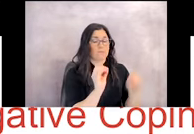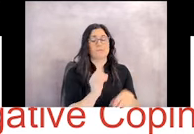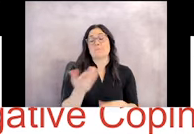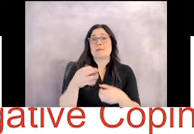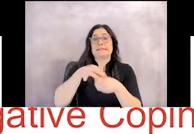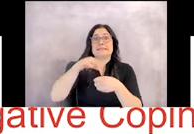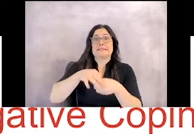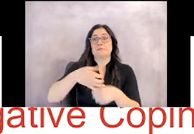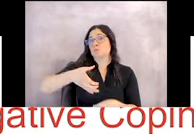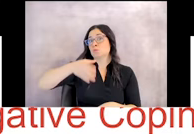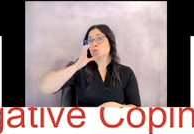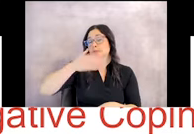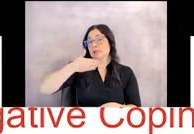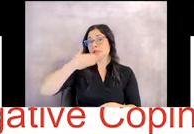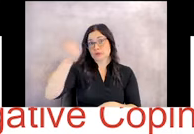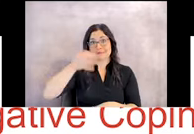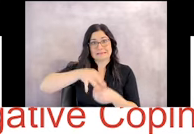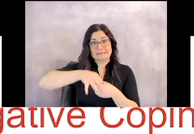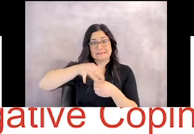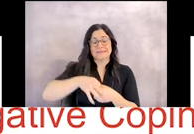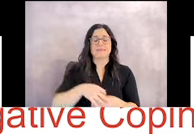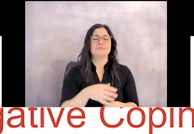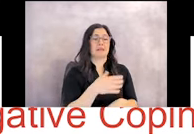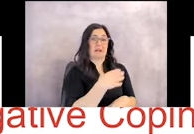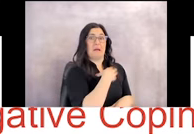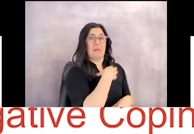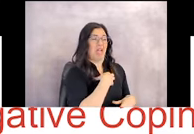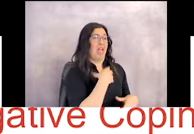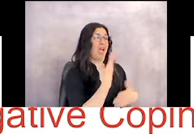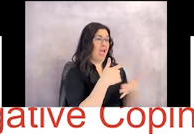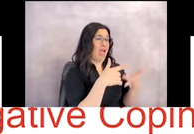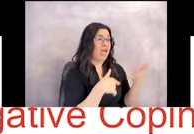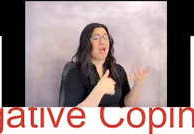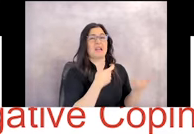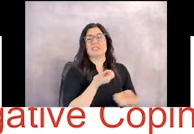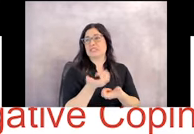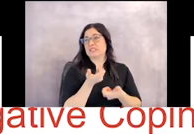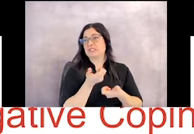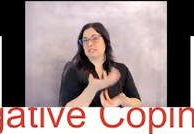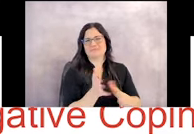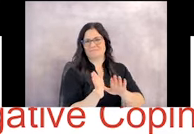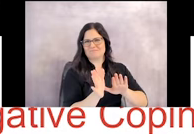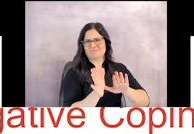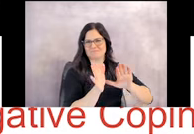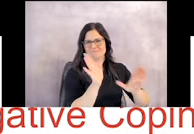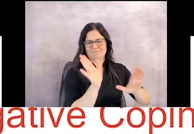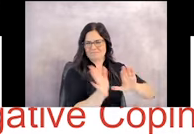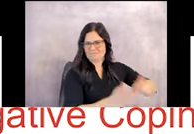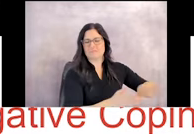tea instead. Right? Instead of complaining about my students with my teacher friends, I